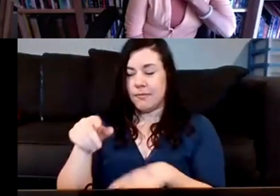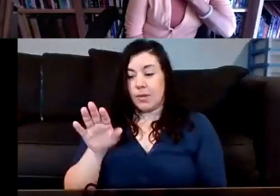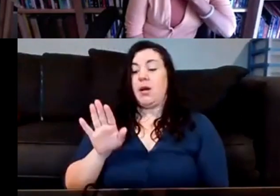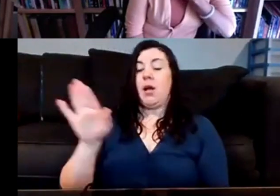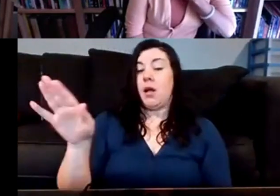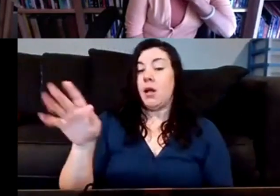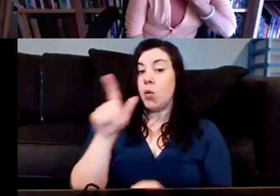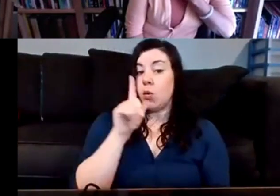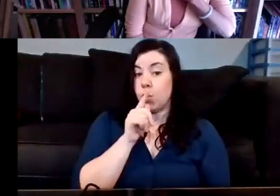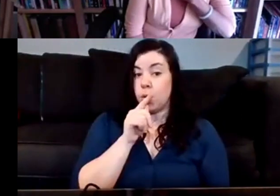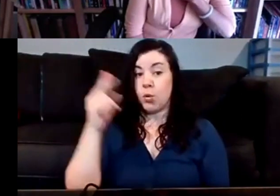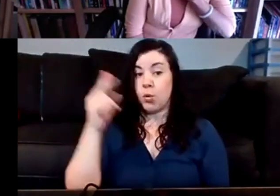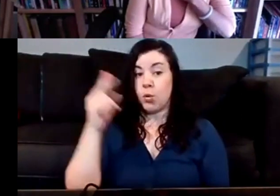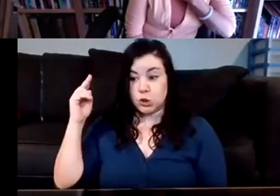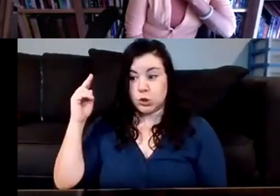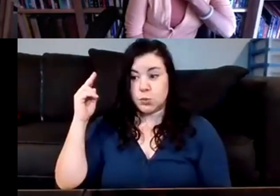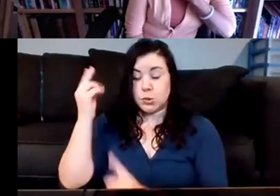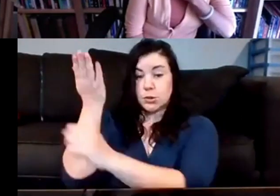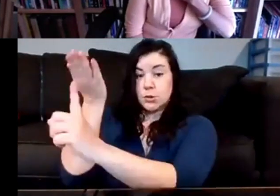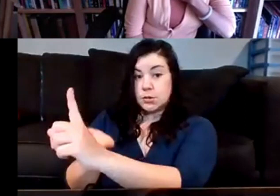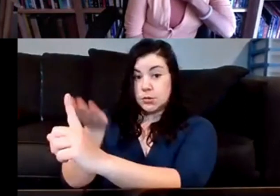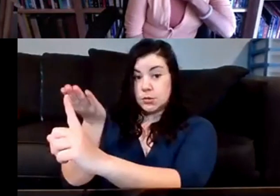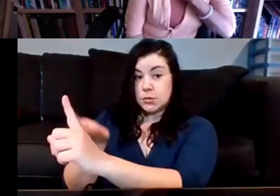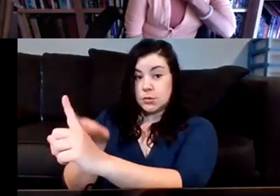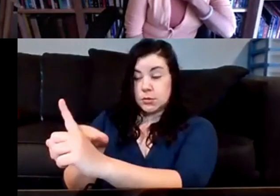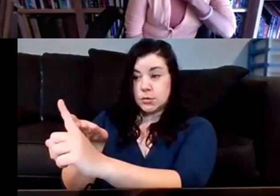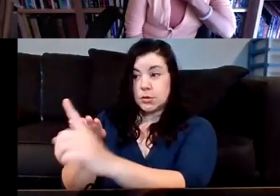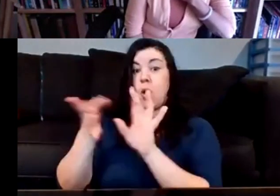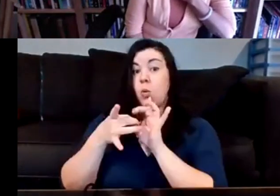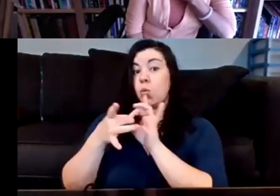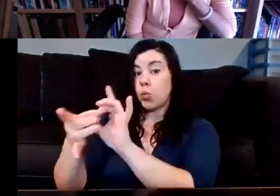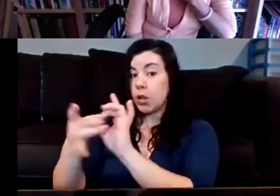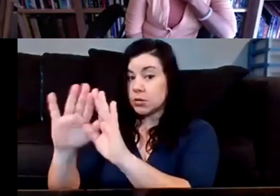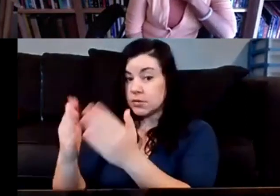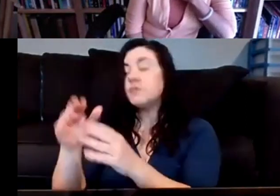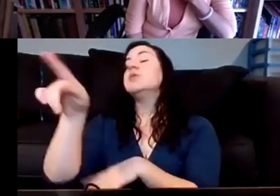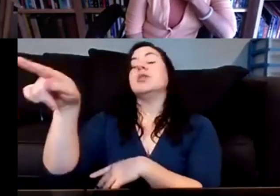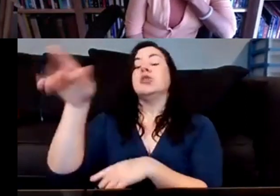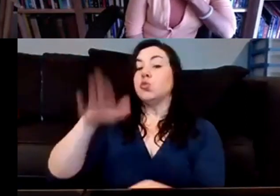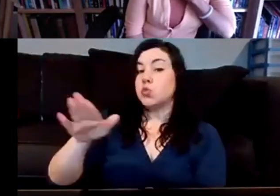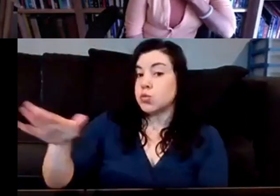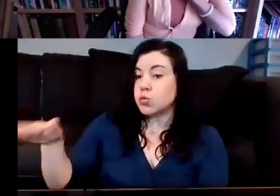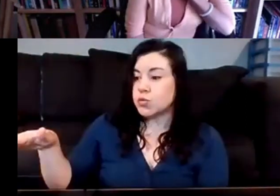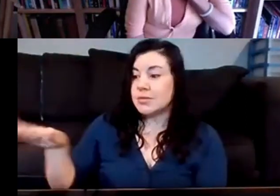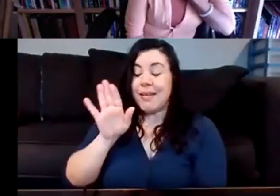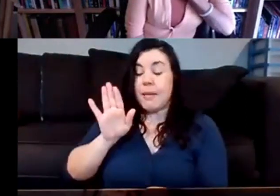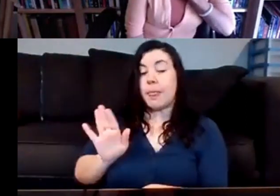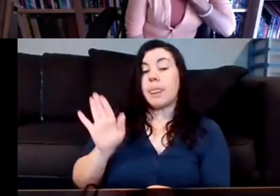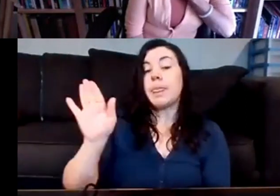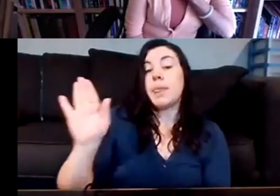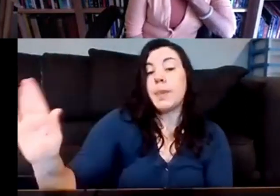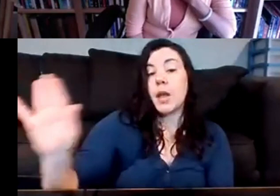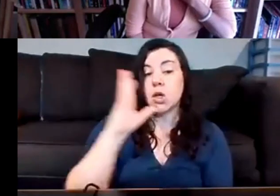historical figures, your relatives, children, the integrity of their bodily experiences. And